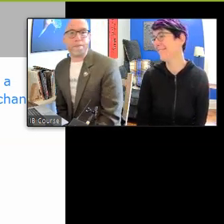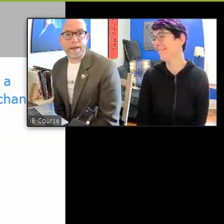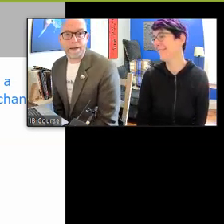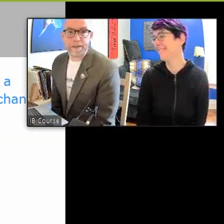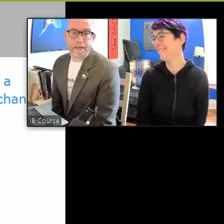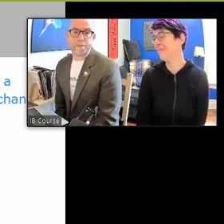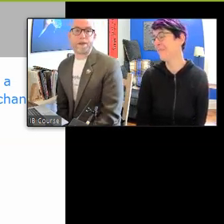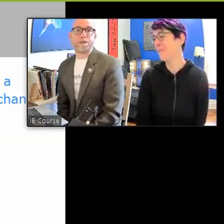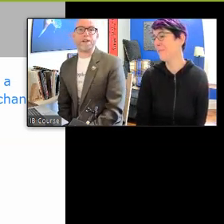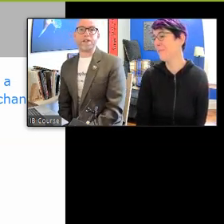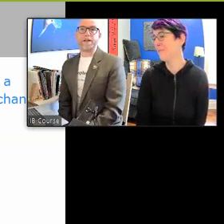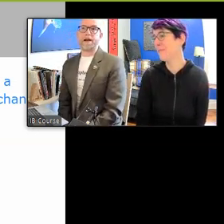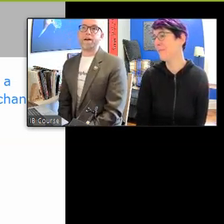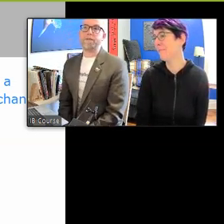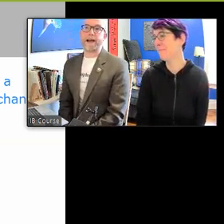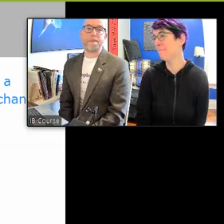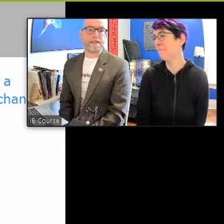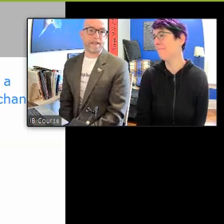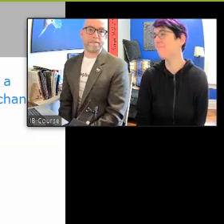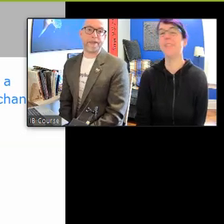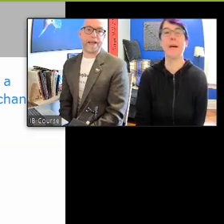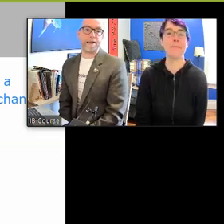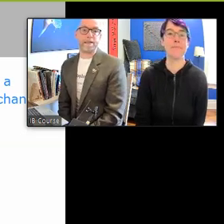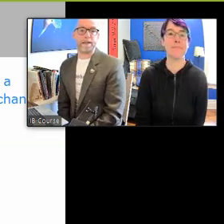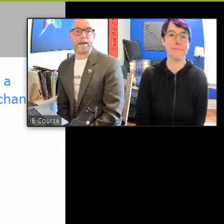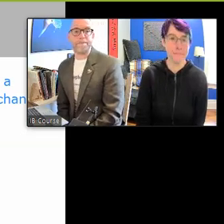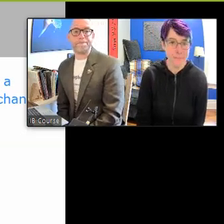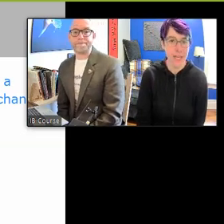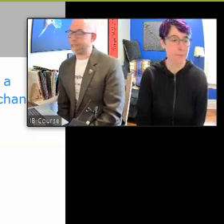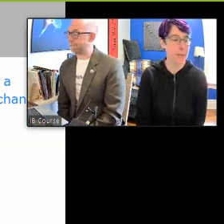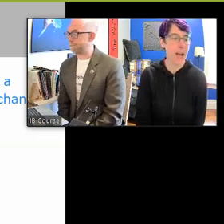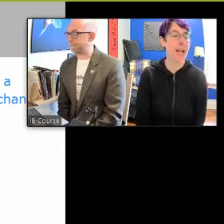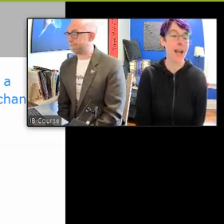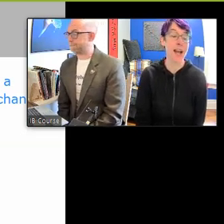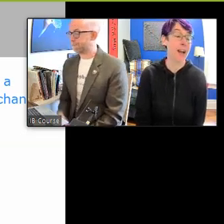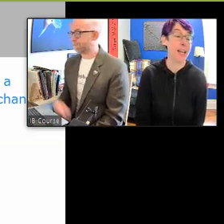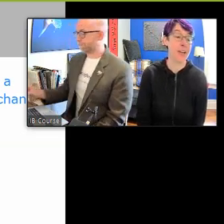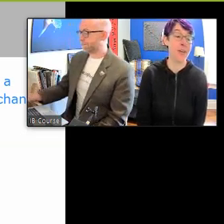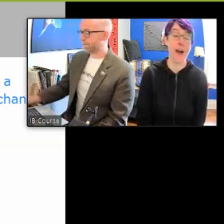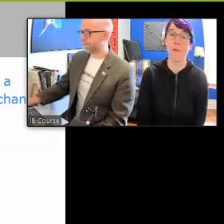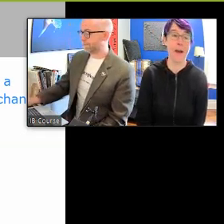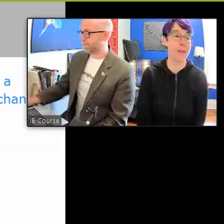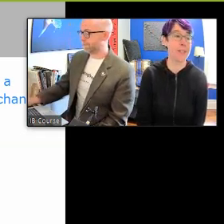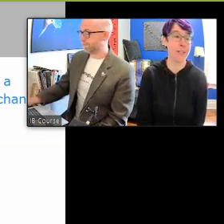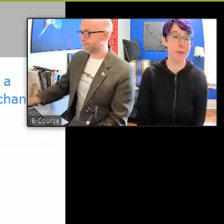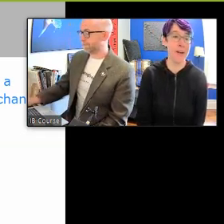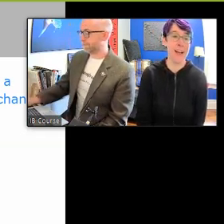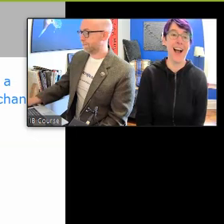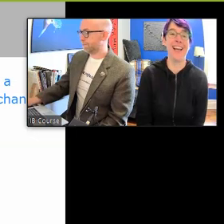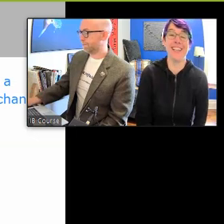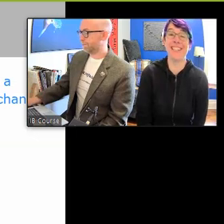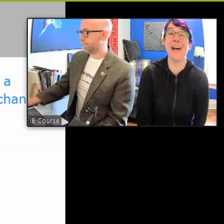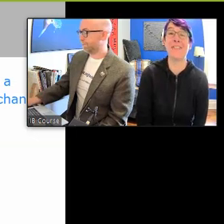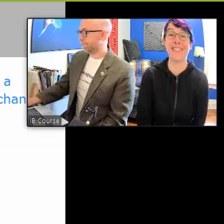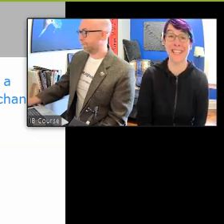the maintenance and the preservation of habitat. Yeah. And I hear you. I want to pet one too.